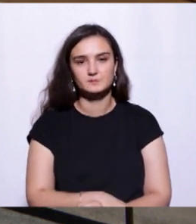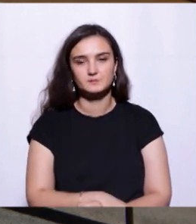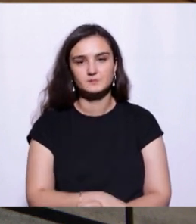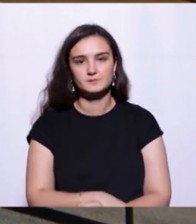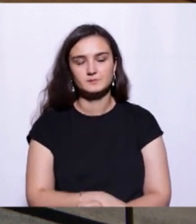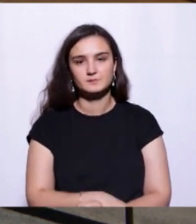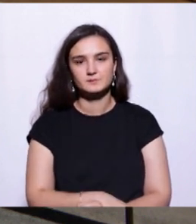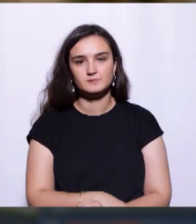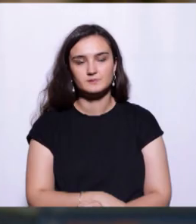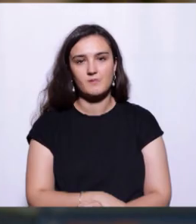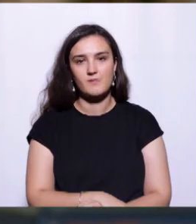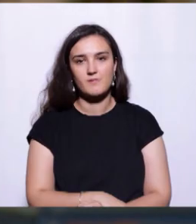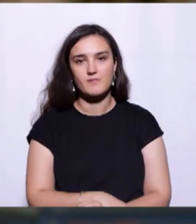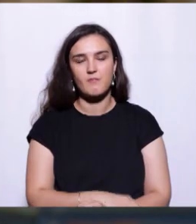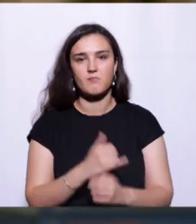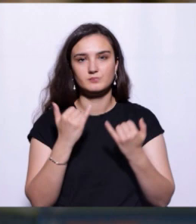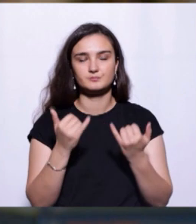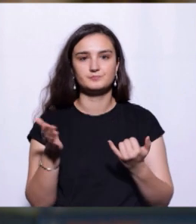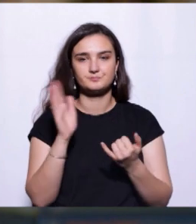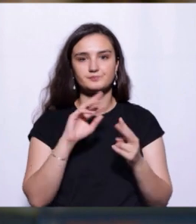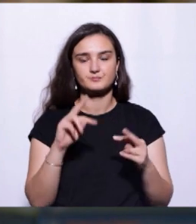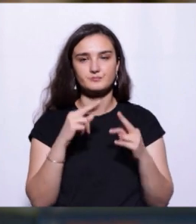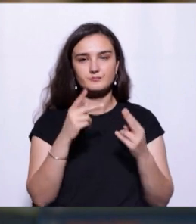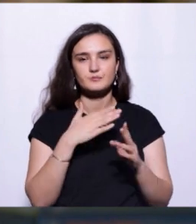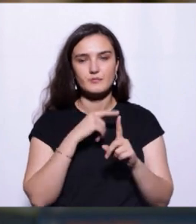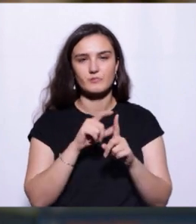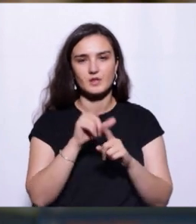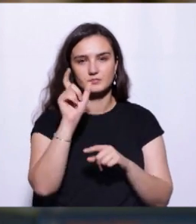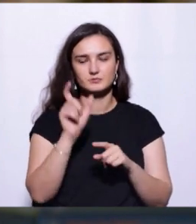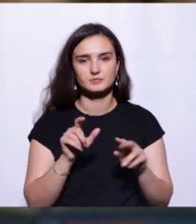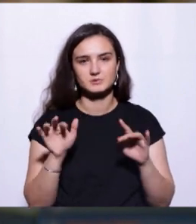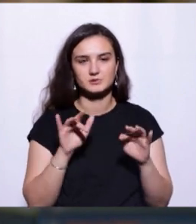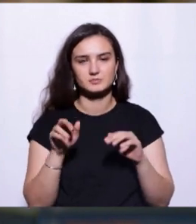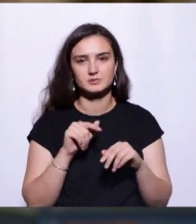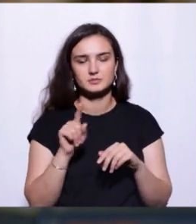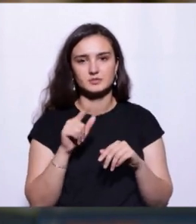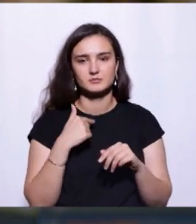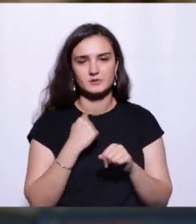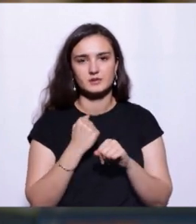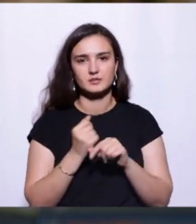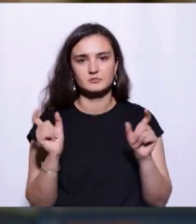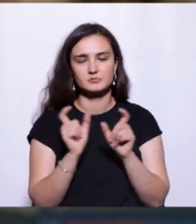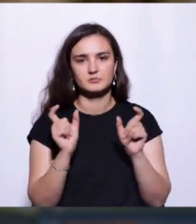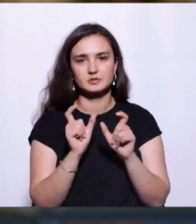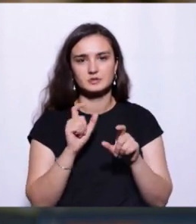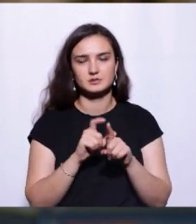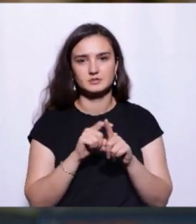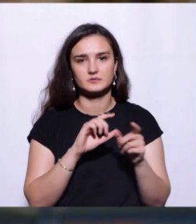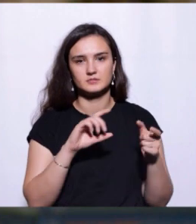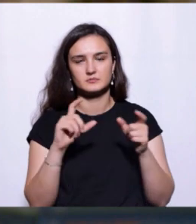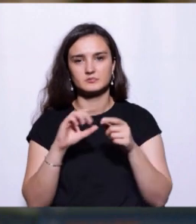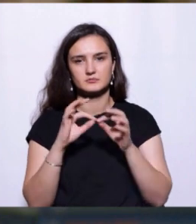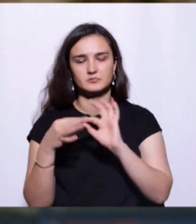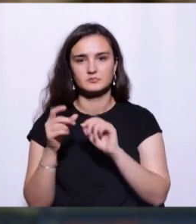thermometry. Now, let's move on to our vocabulary activity in which we will match the word with the sentence it